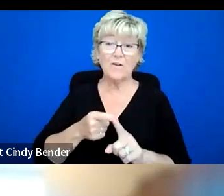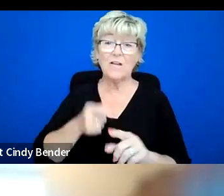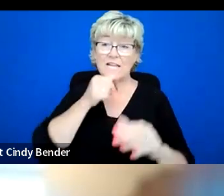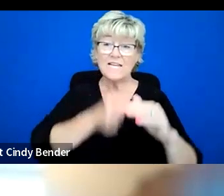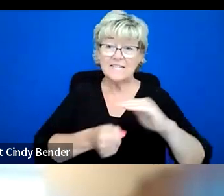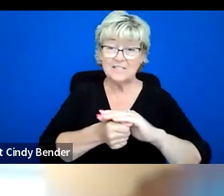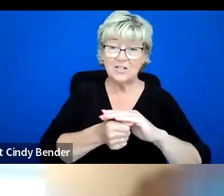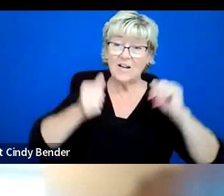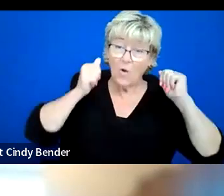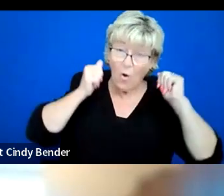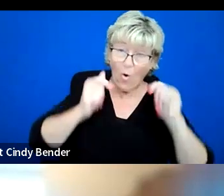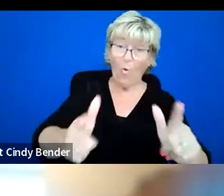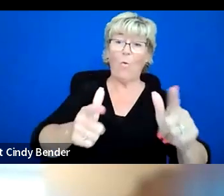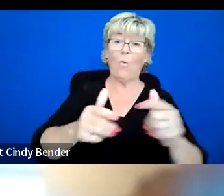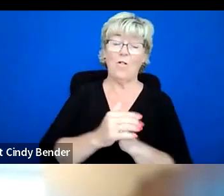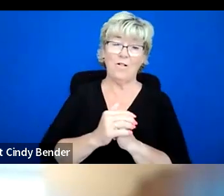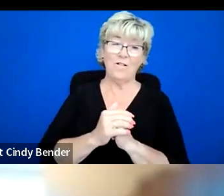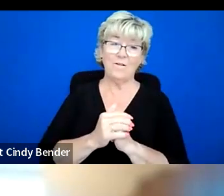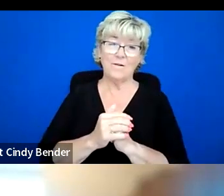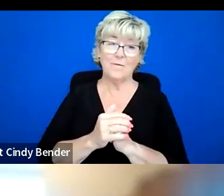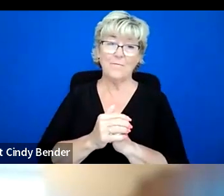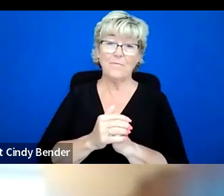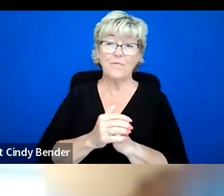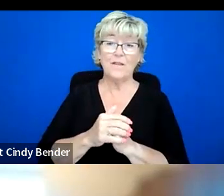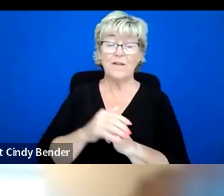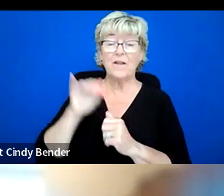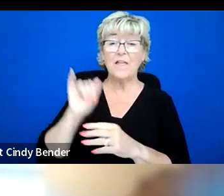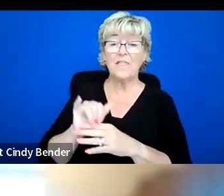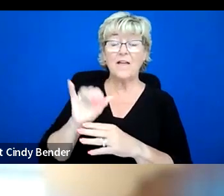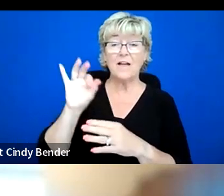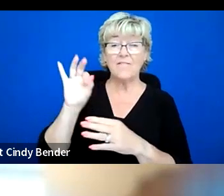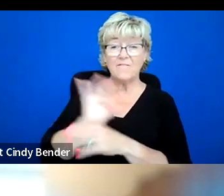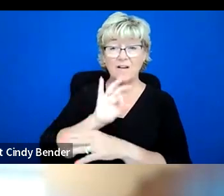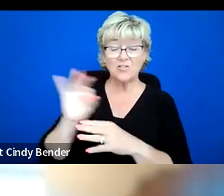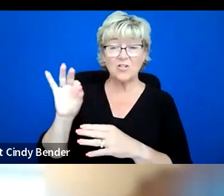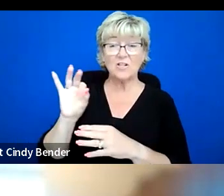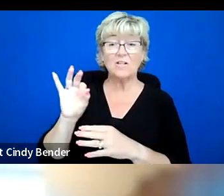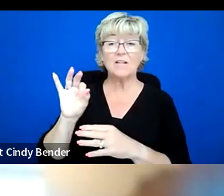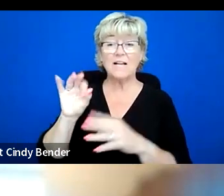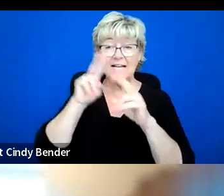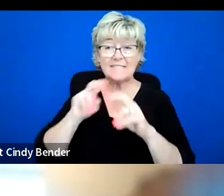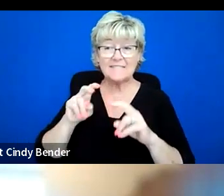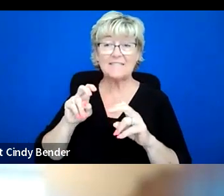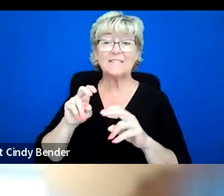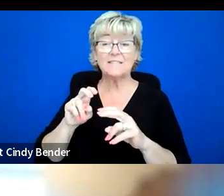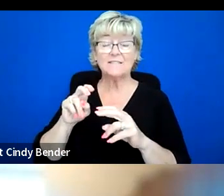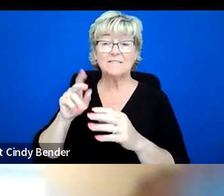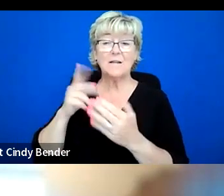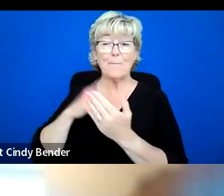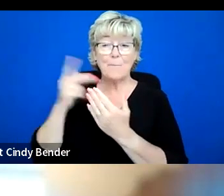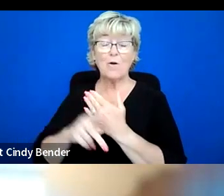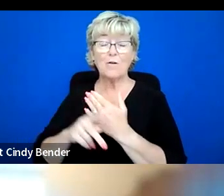sheltering everyone. And so the Functional Assessment Service Team, or FAST program, was started in 2007